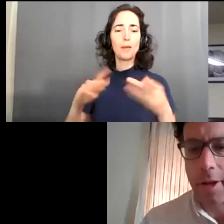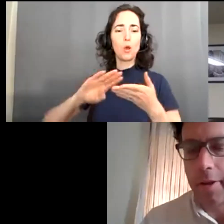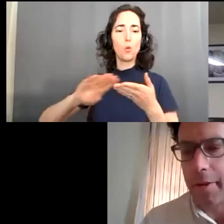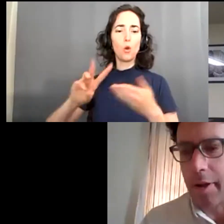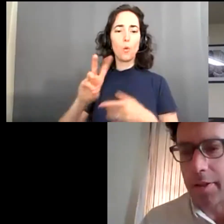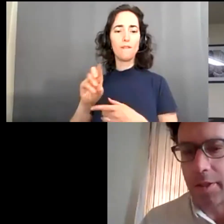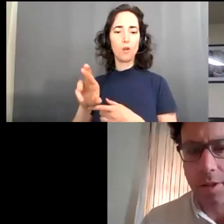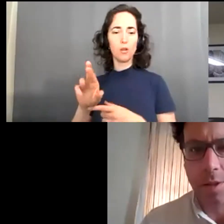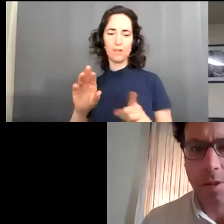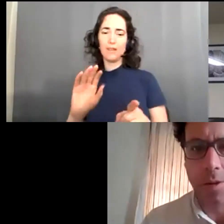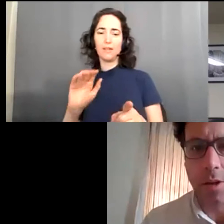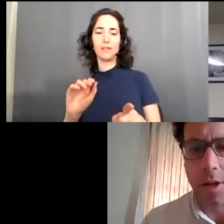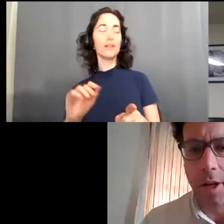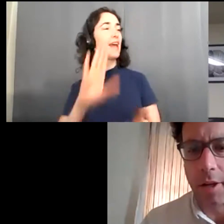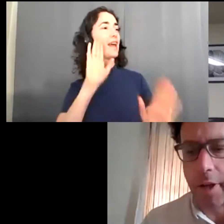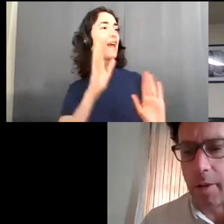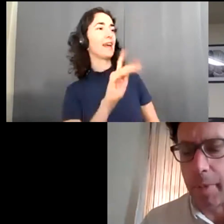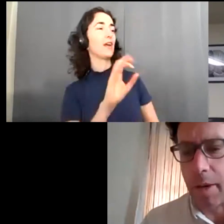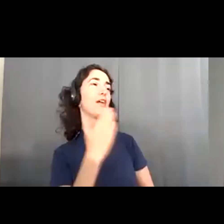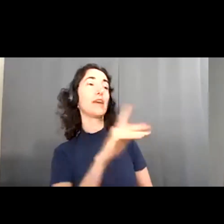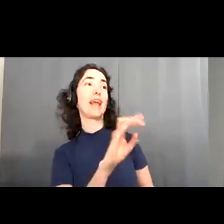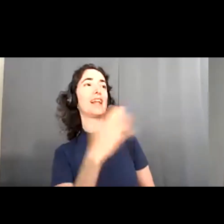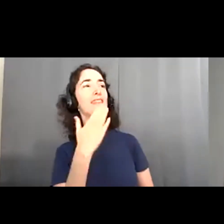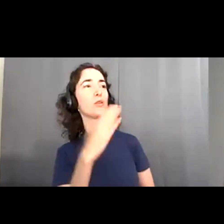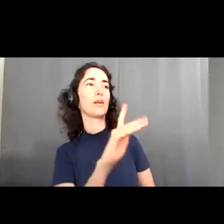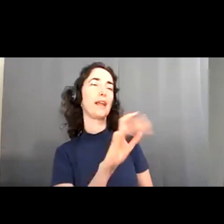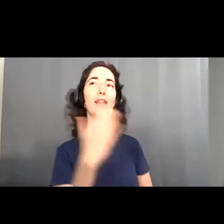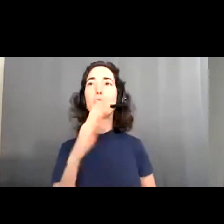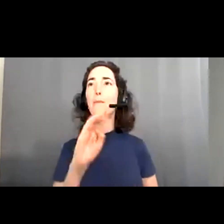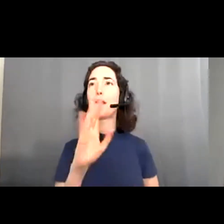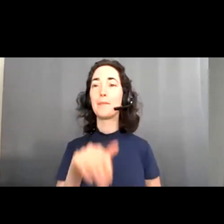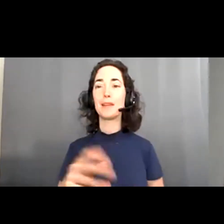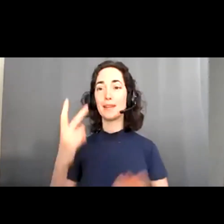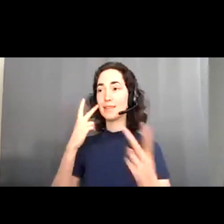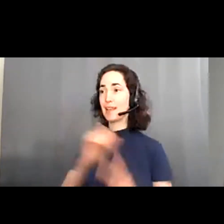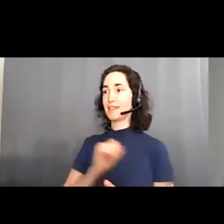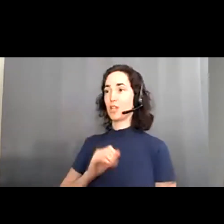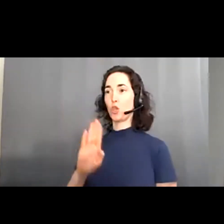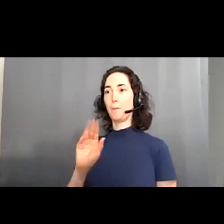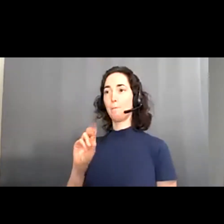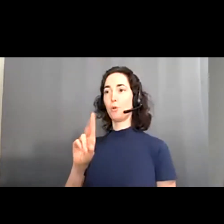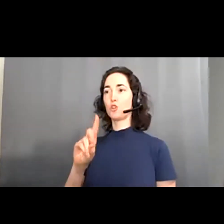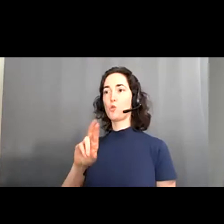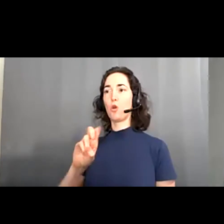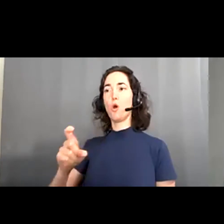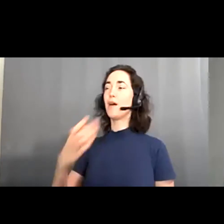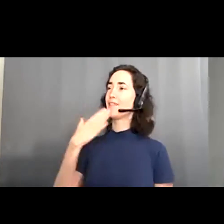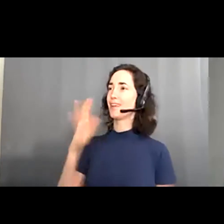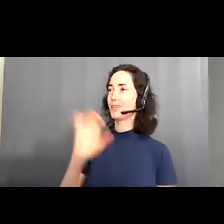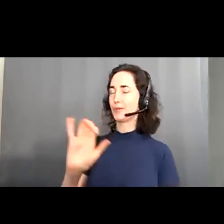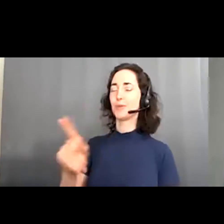Hey, Kelly. Andrew, you have the Thanks. floor. Thank you, Kelly, and thank you, Bambi. And good to see Senator Boudreaux on the call as